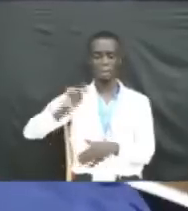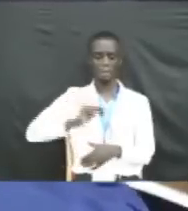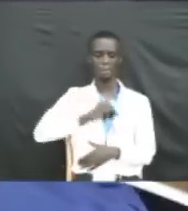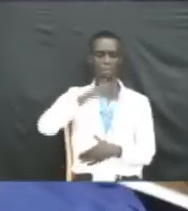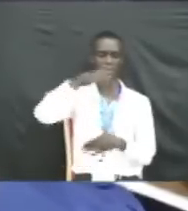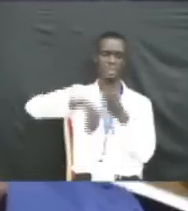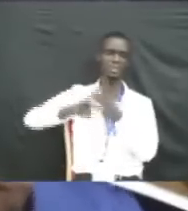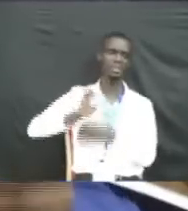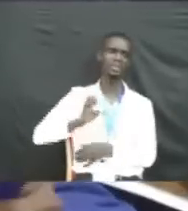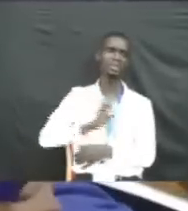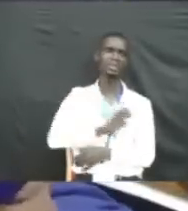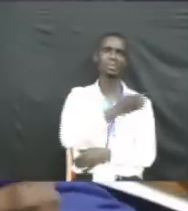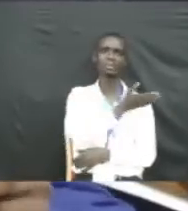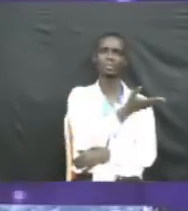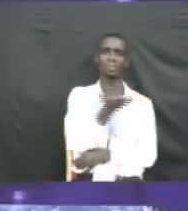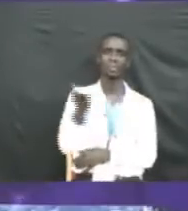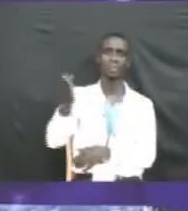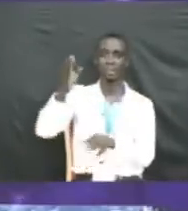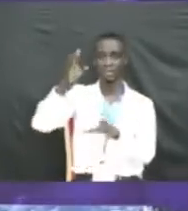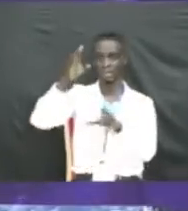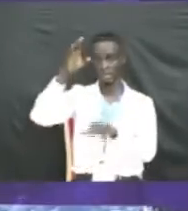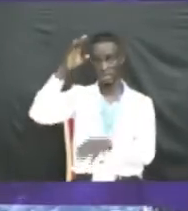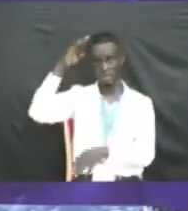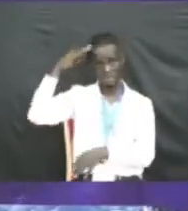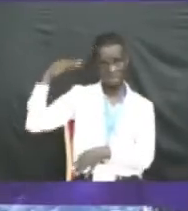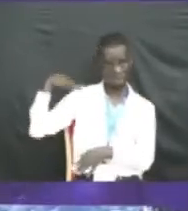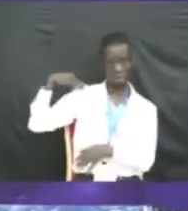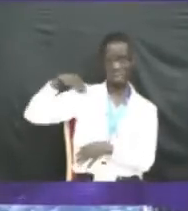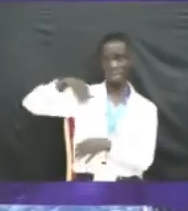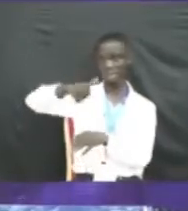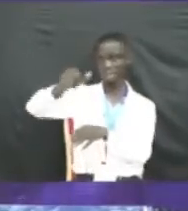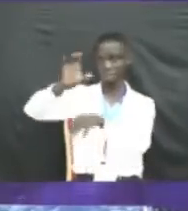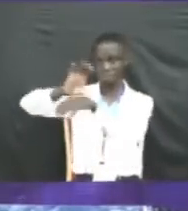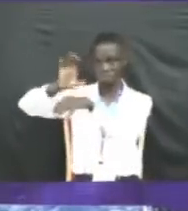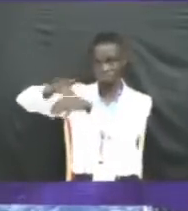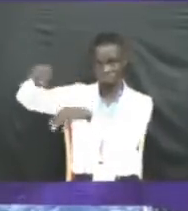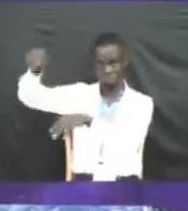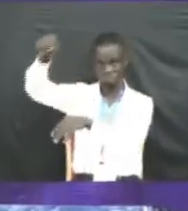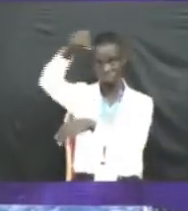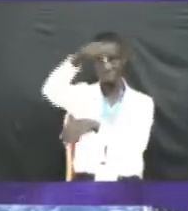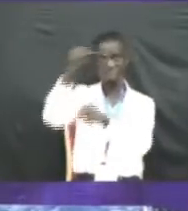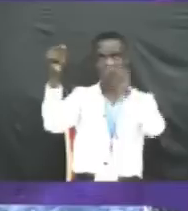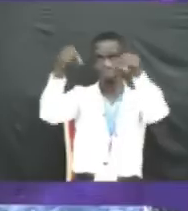council, heads of churches and parurch organizations,